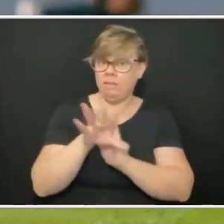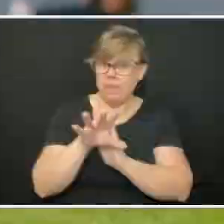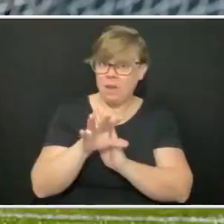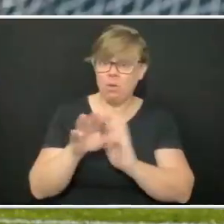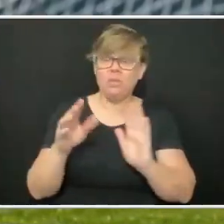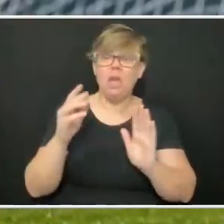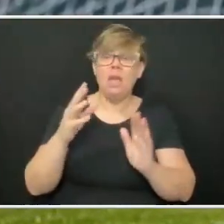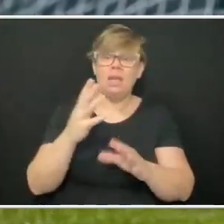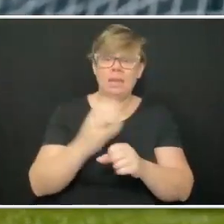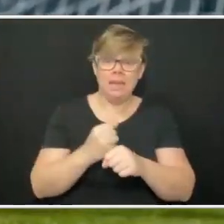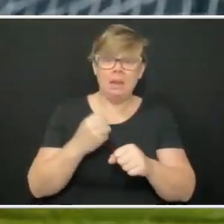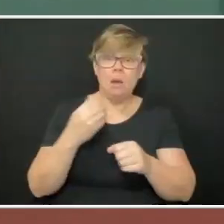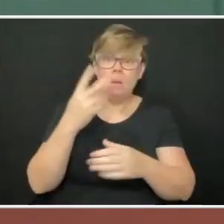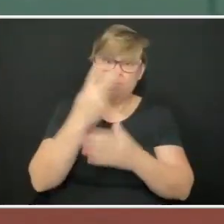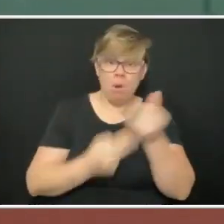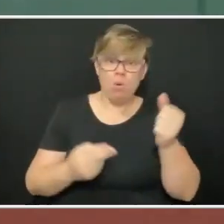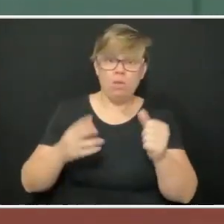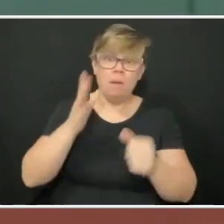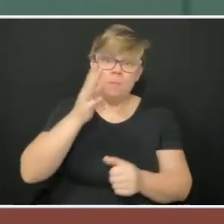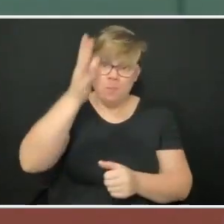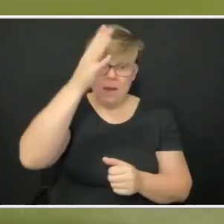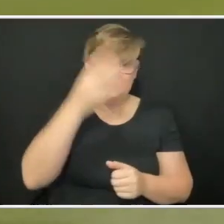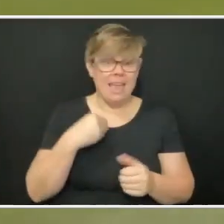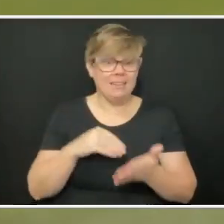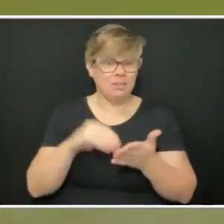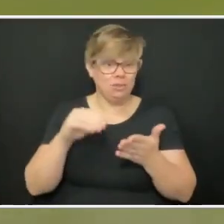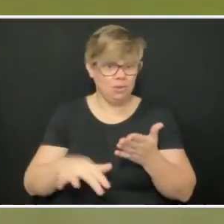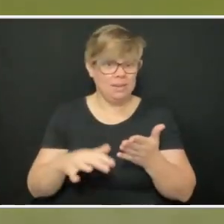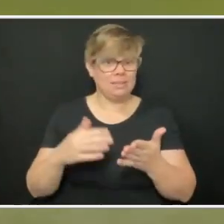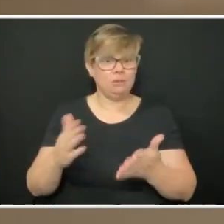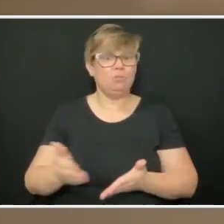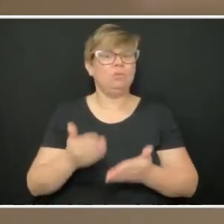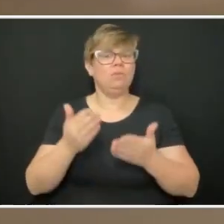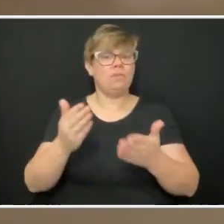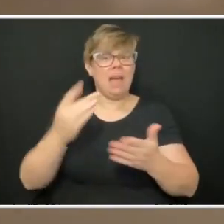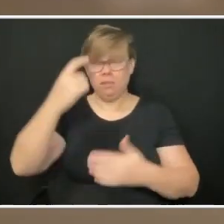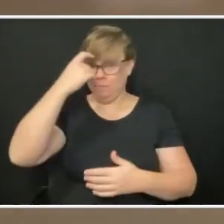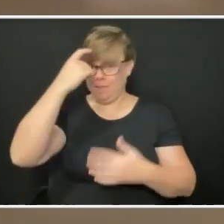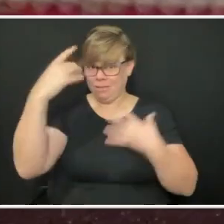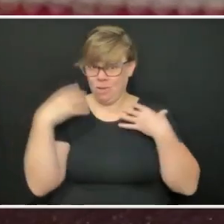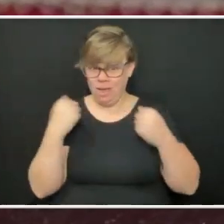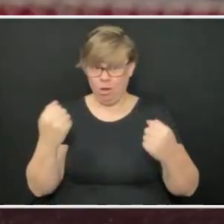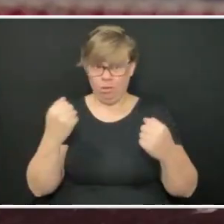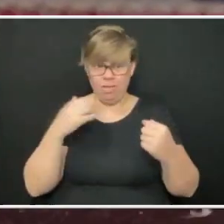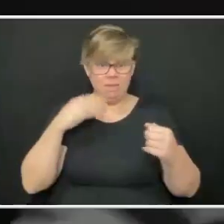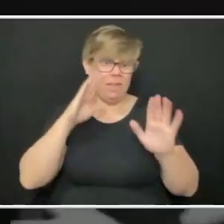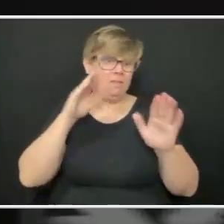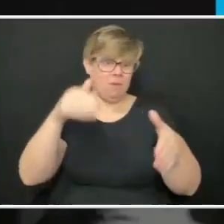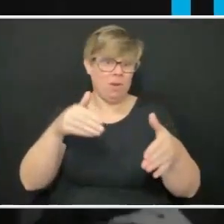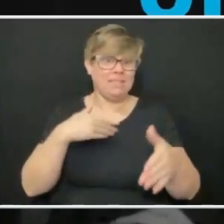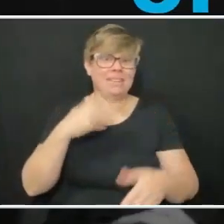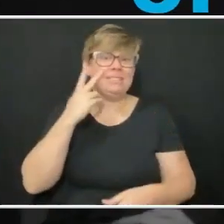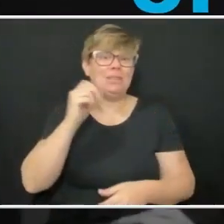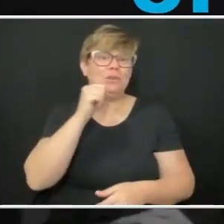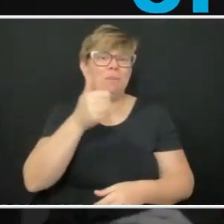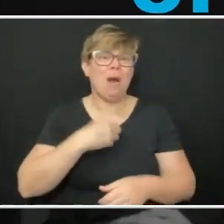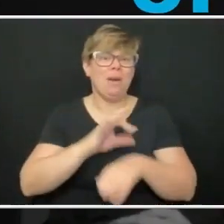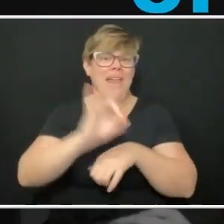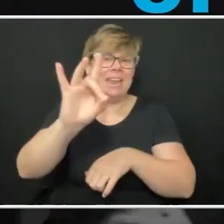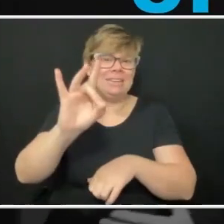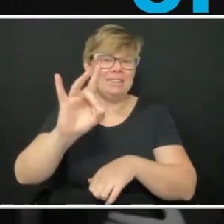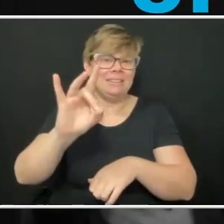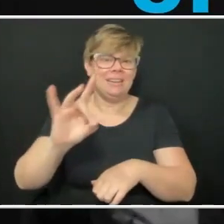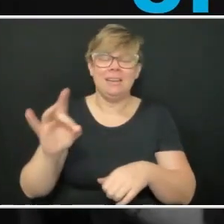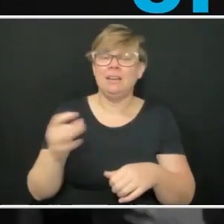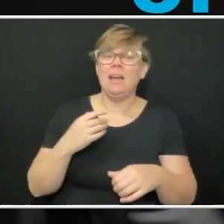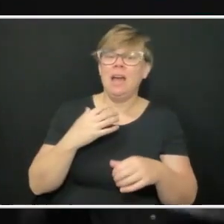both parents and students the tools to keep their mental well-being front and center. See you tomorrow at 8. Subscribe